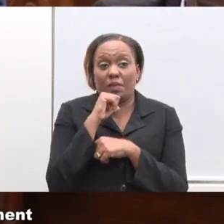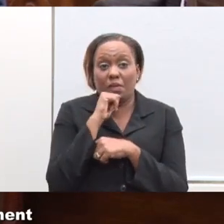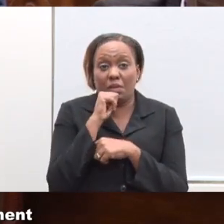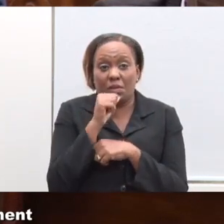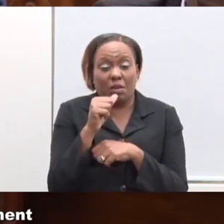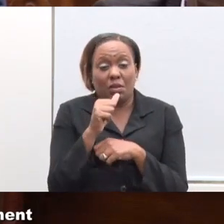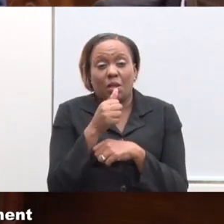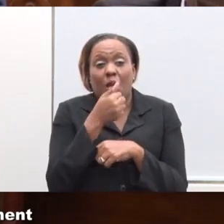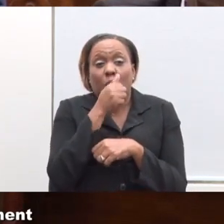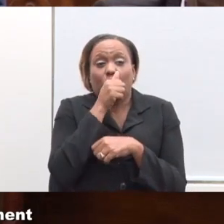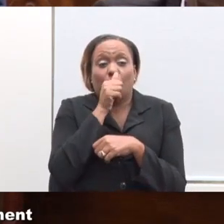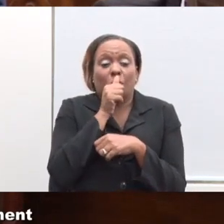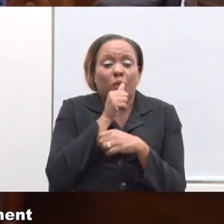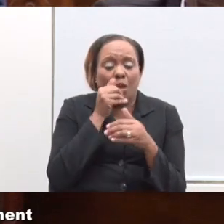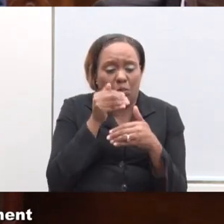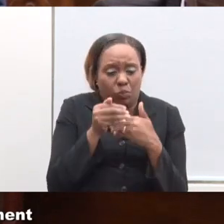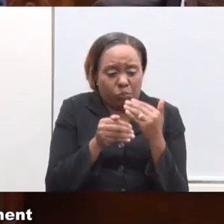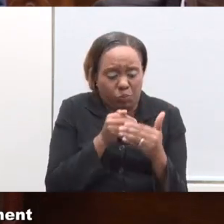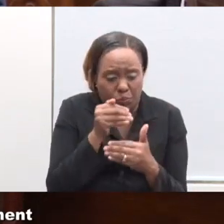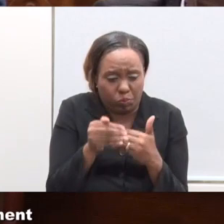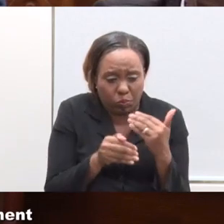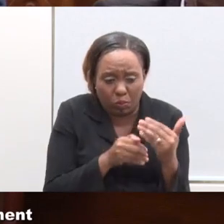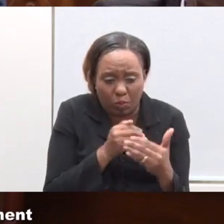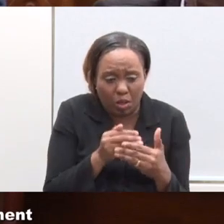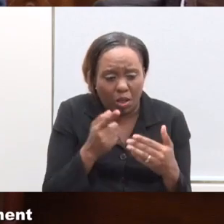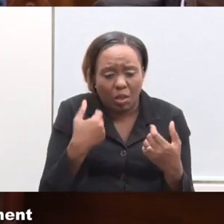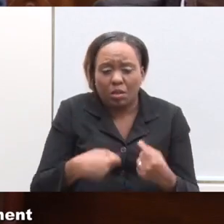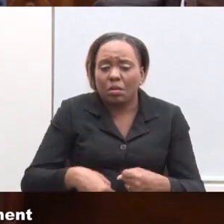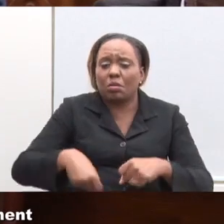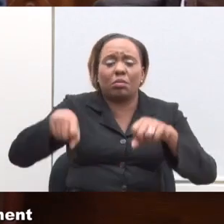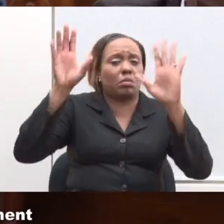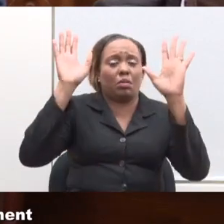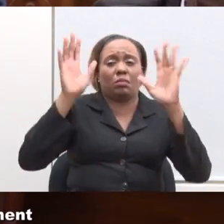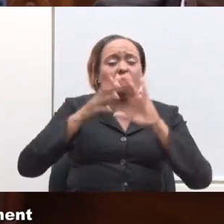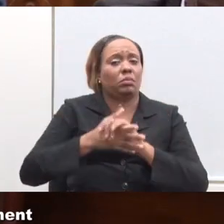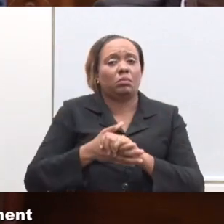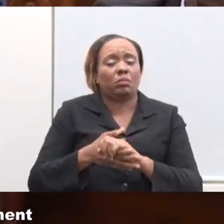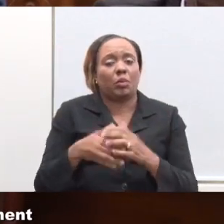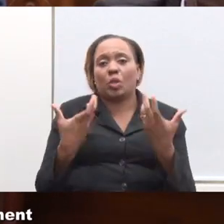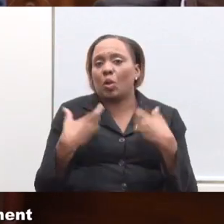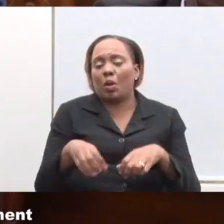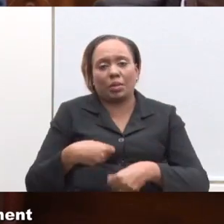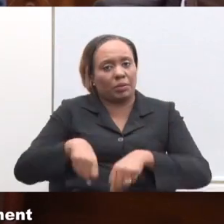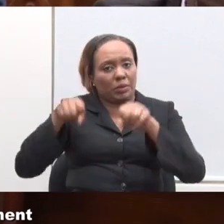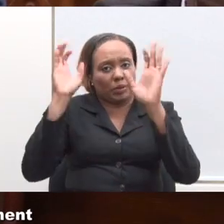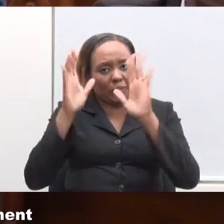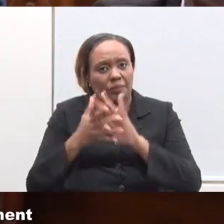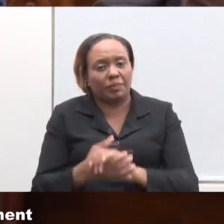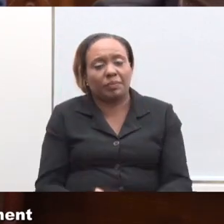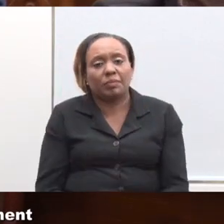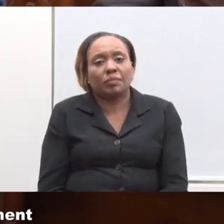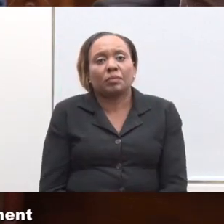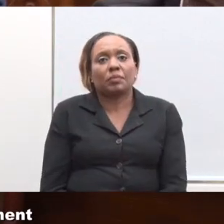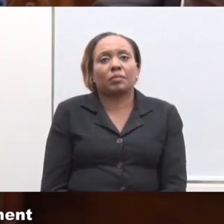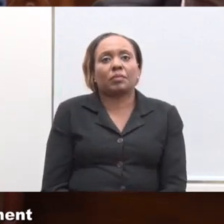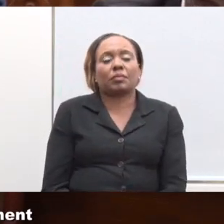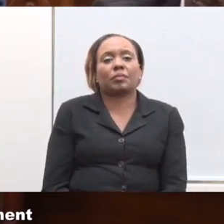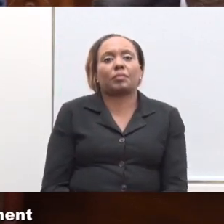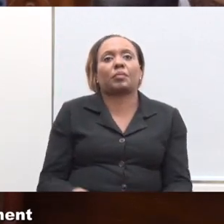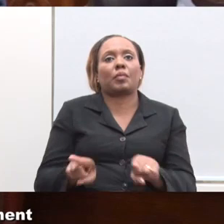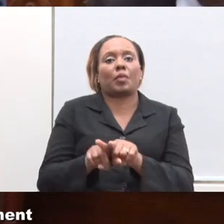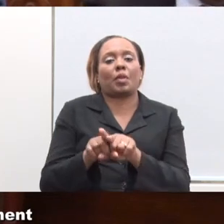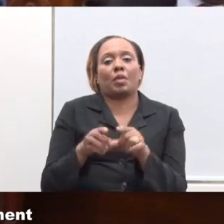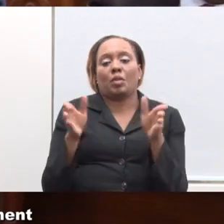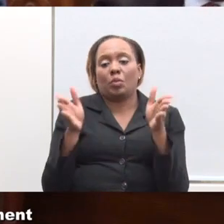Simple. In addition to that, Mr. Speaker, my government will also recapitalize the Small Hotel Investment